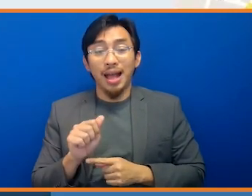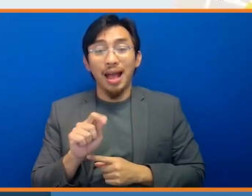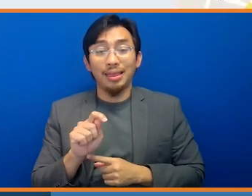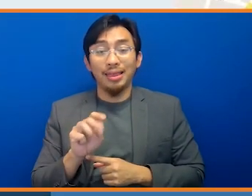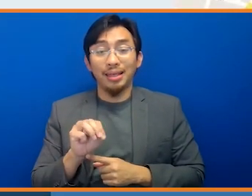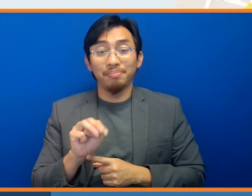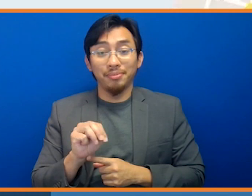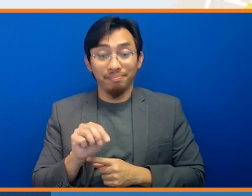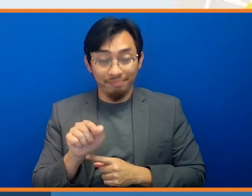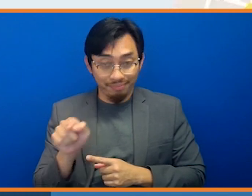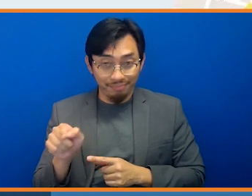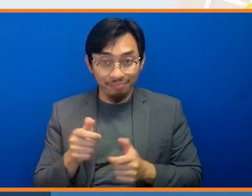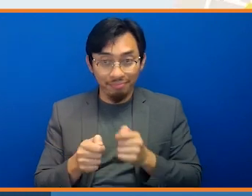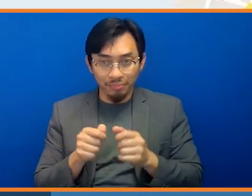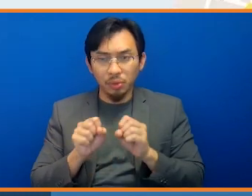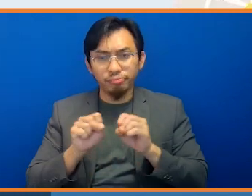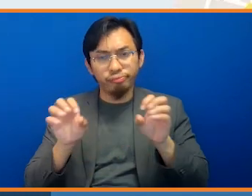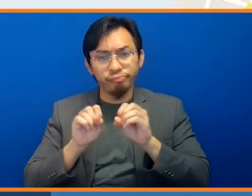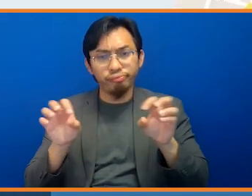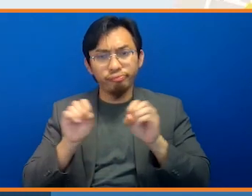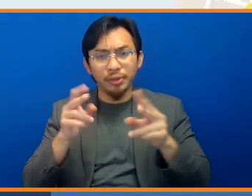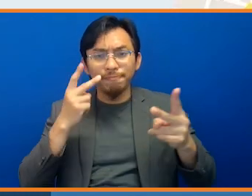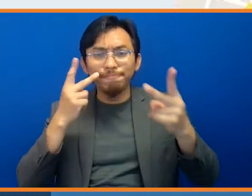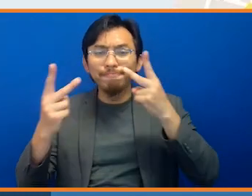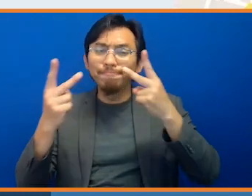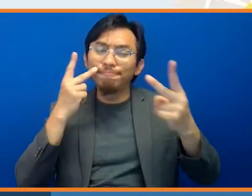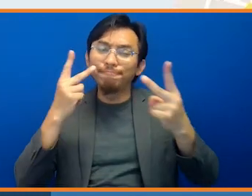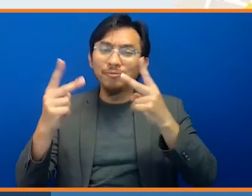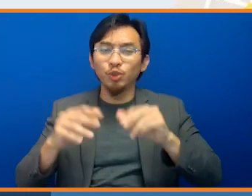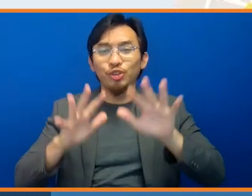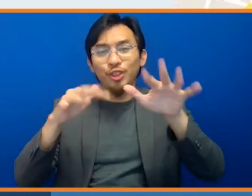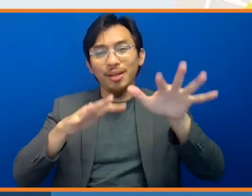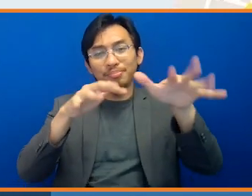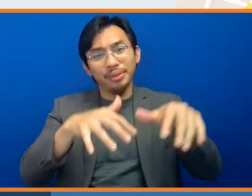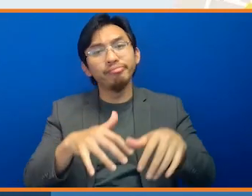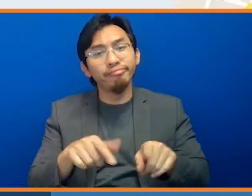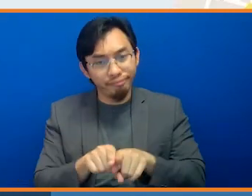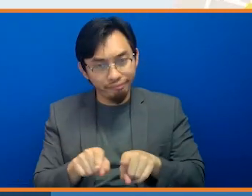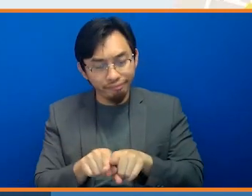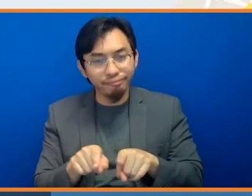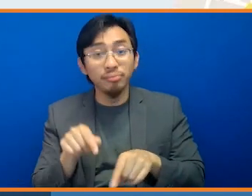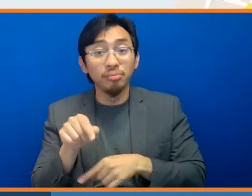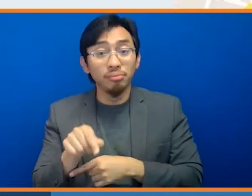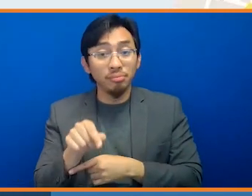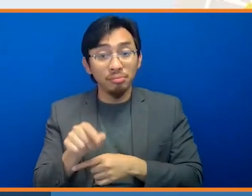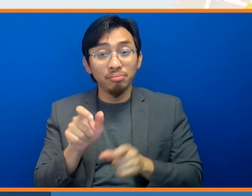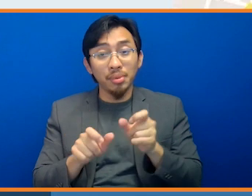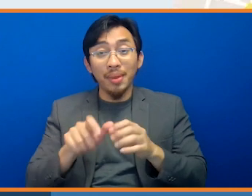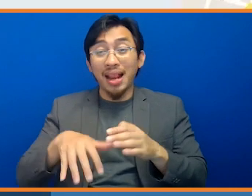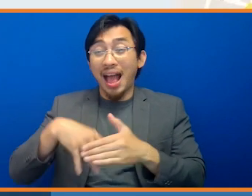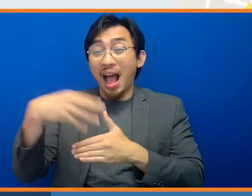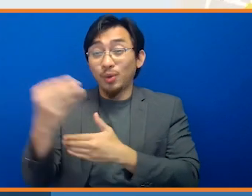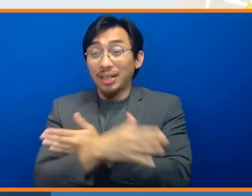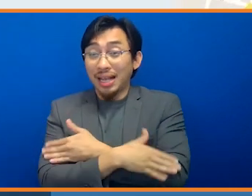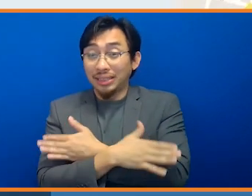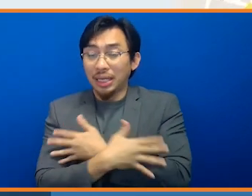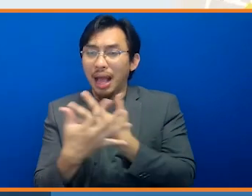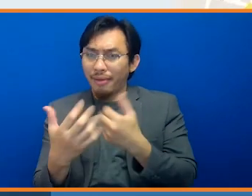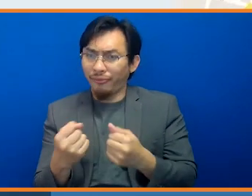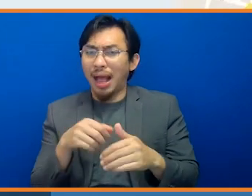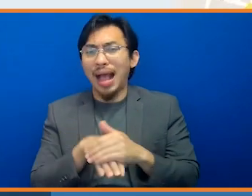ATMM will promote tsunami tourism in Aceh as well. The more people outside of Aceh can access